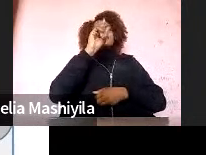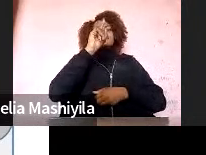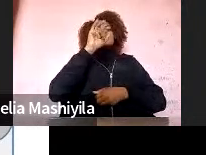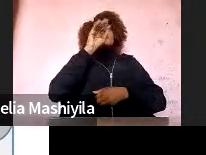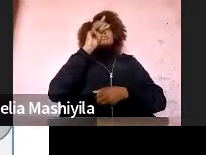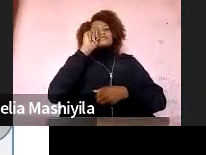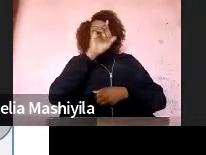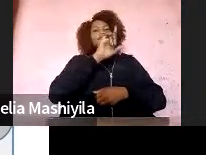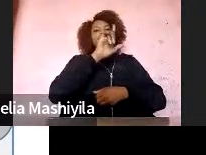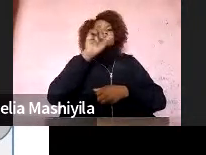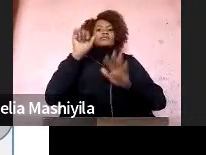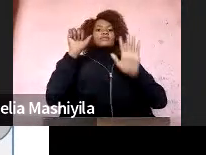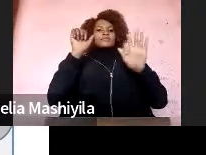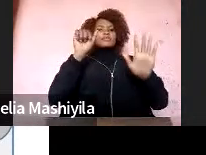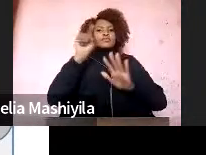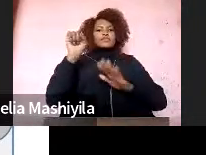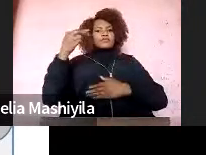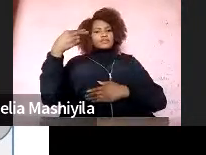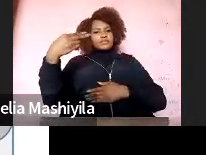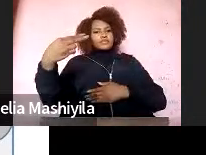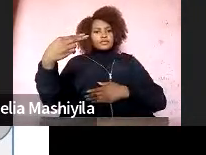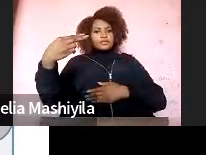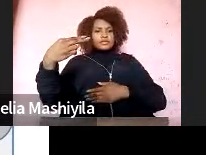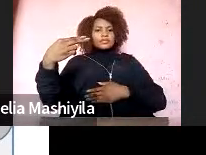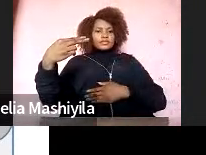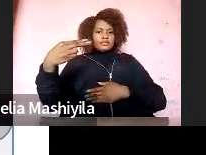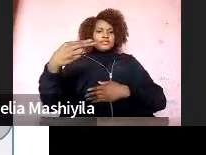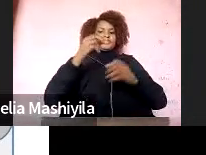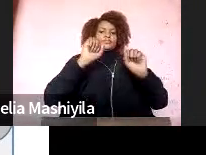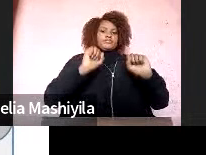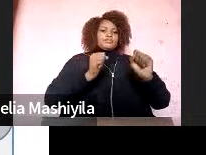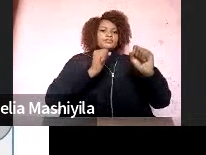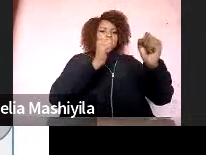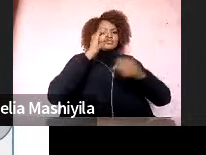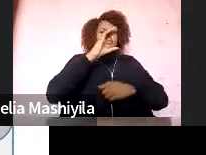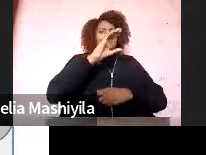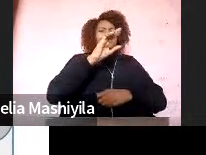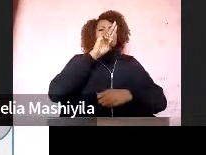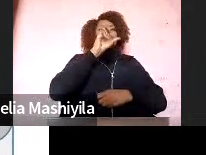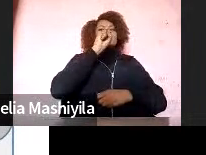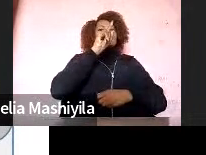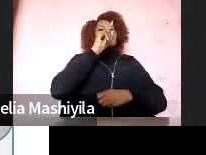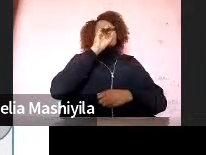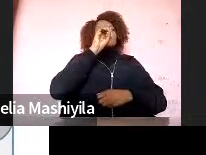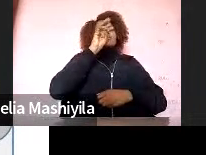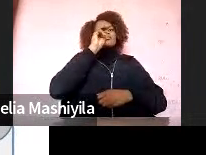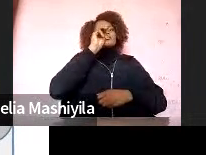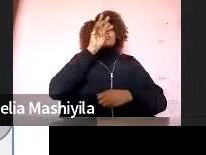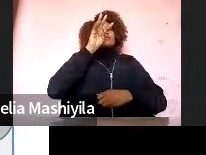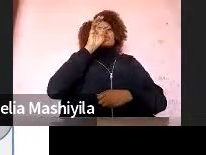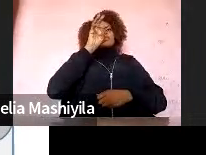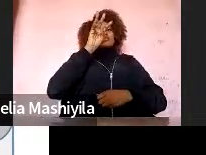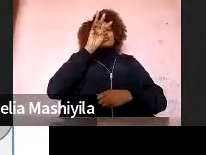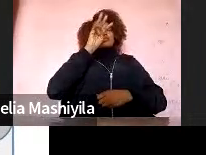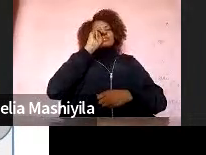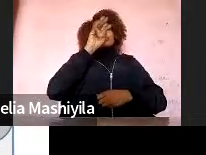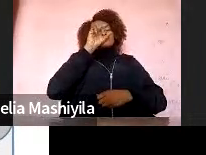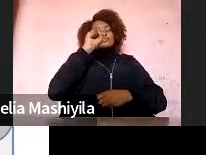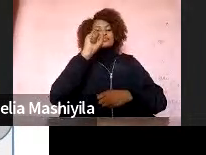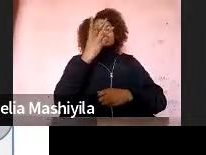A to H, and Customs Excise Act, when we look at the rules 77H.01 and to